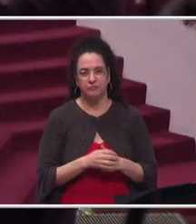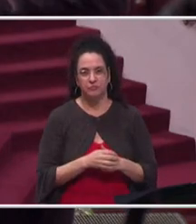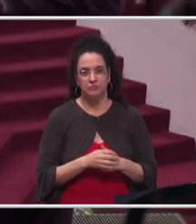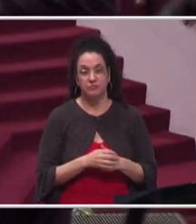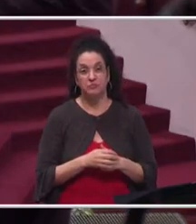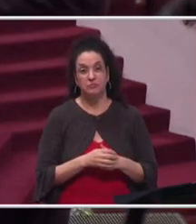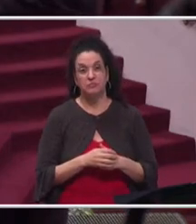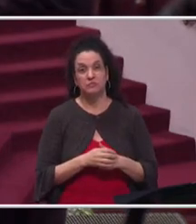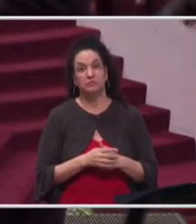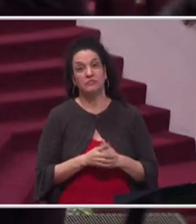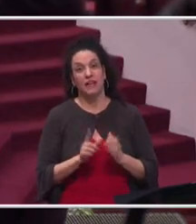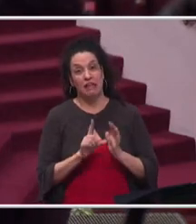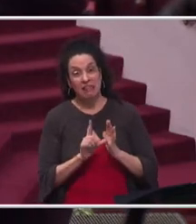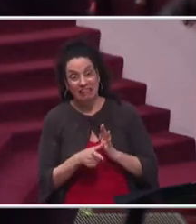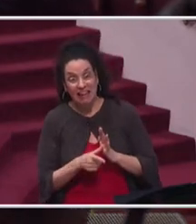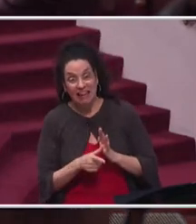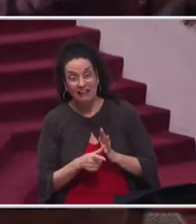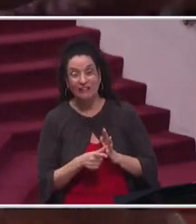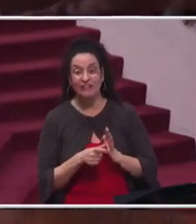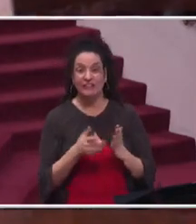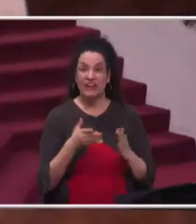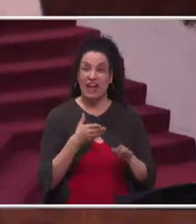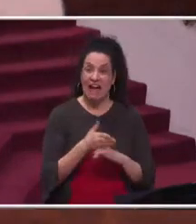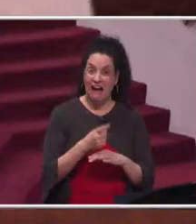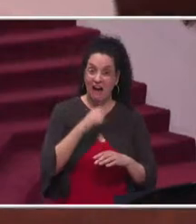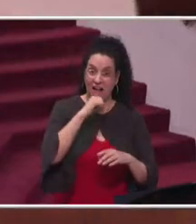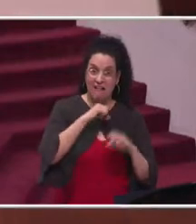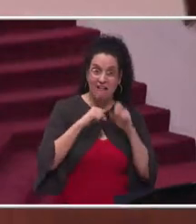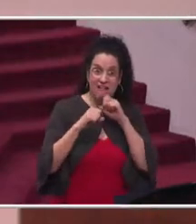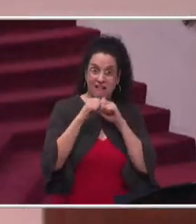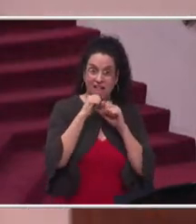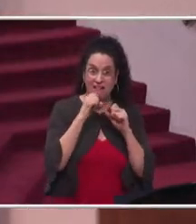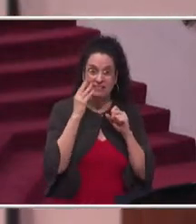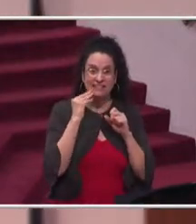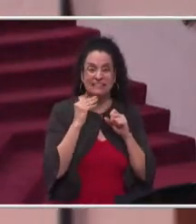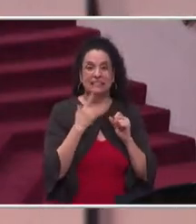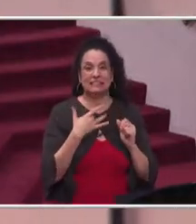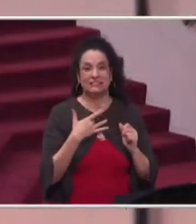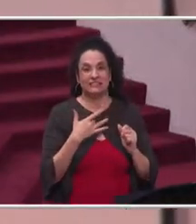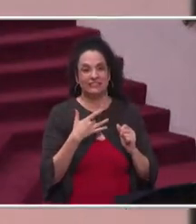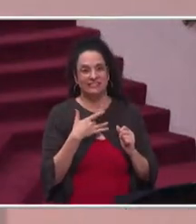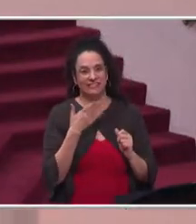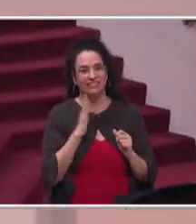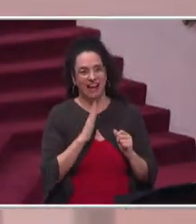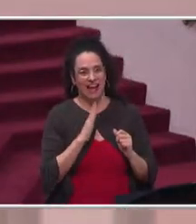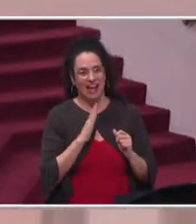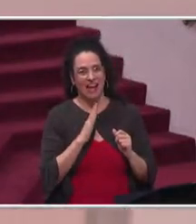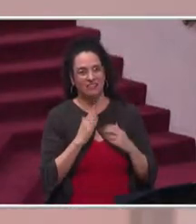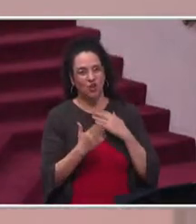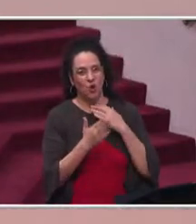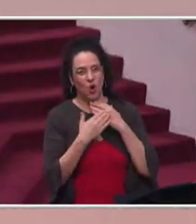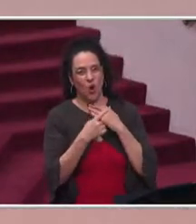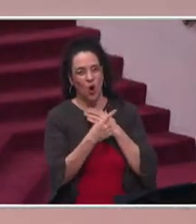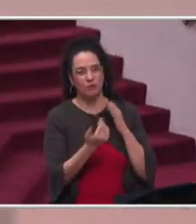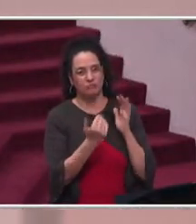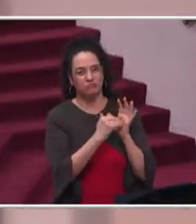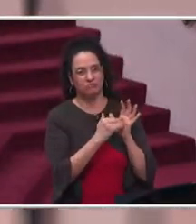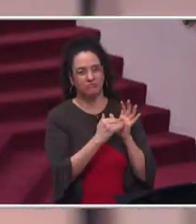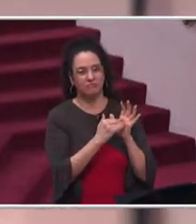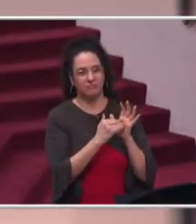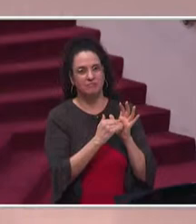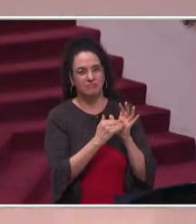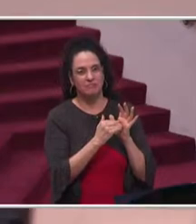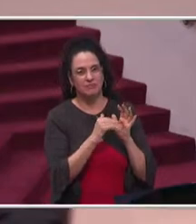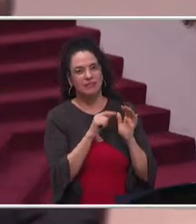after some experiences, he really felt God telling him he needs to get back in line and come back to